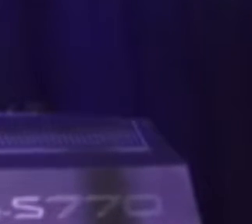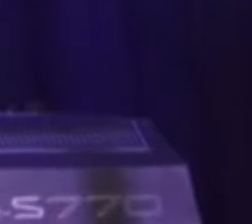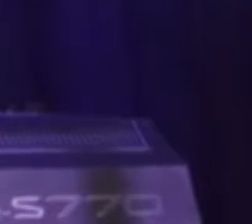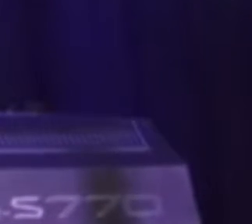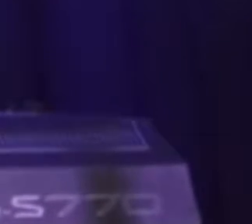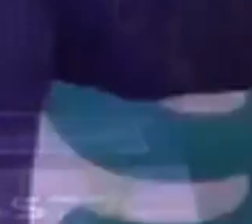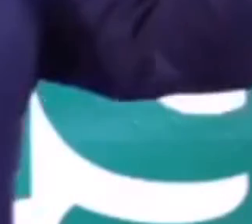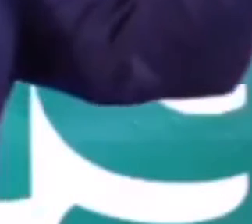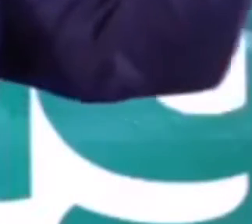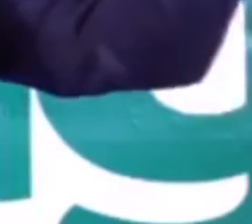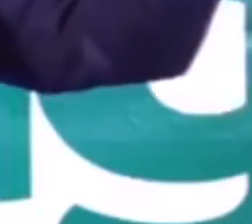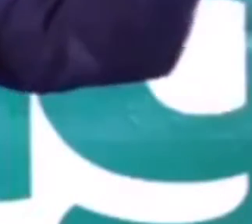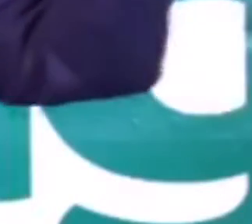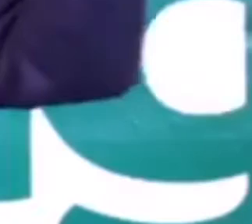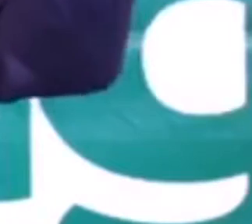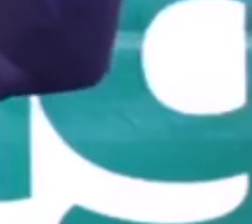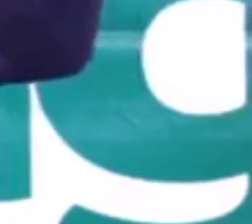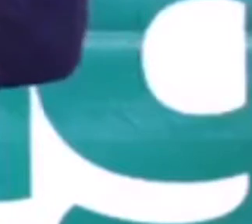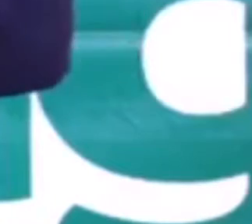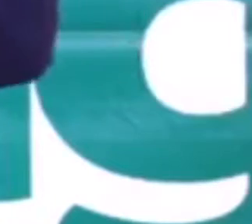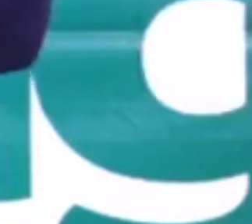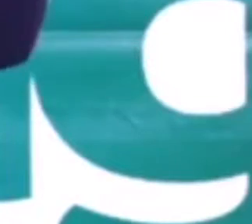on me. Hallelujah.